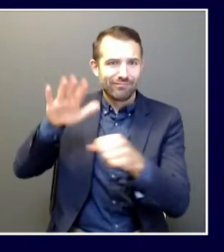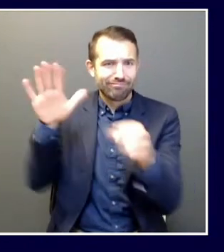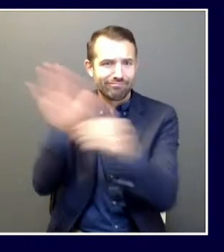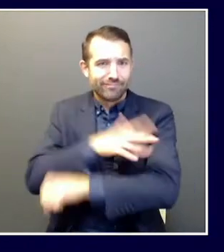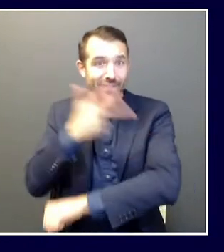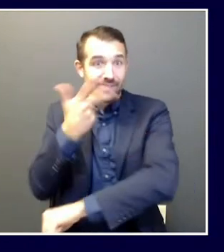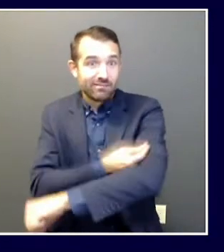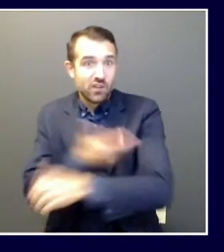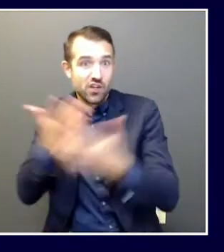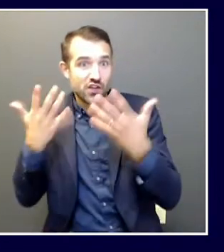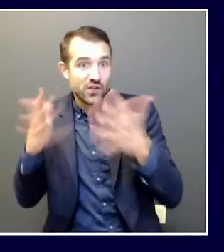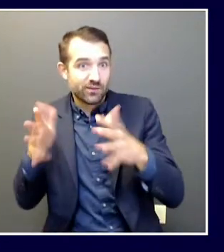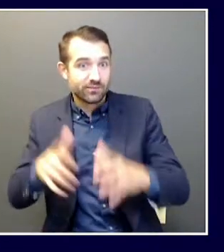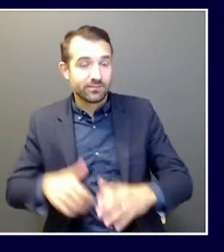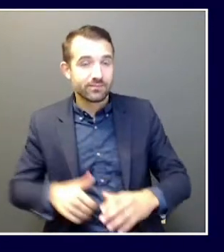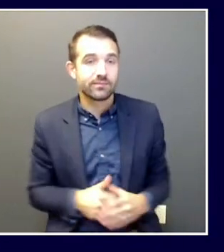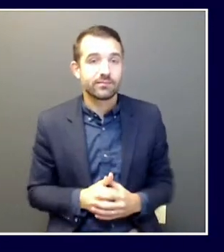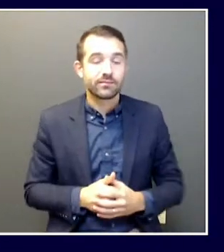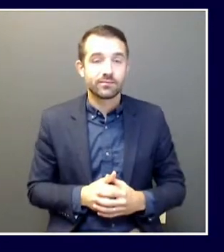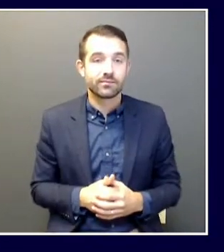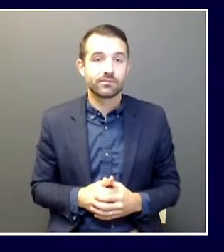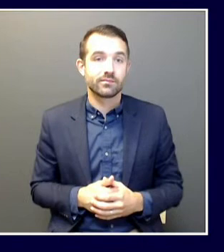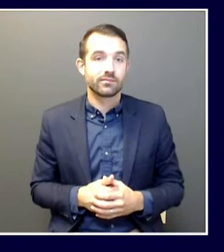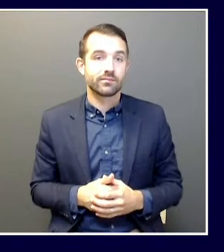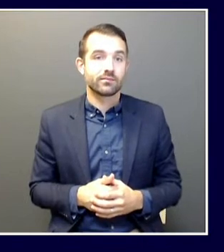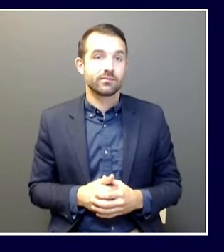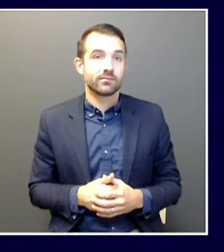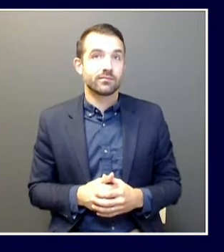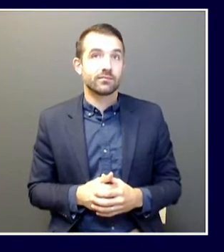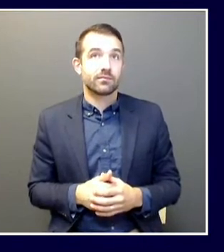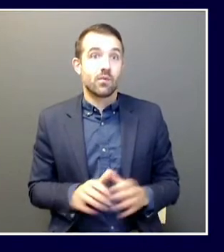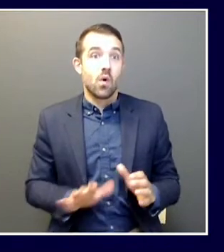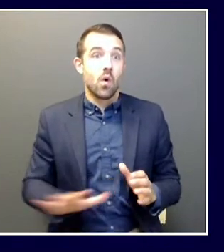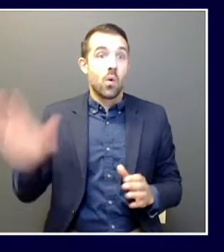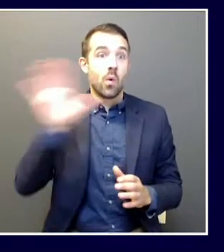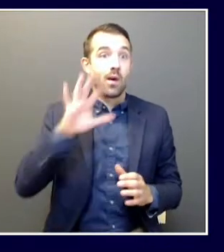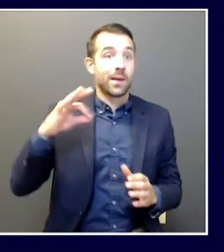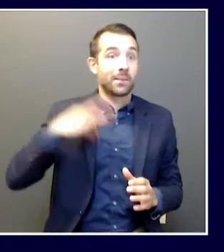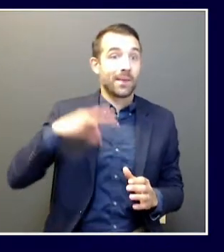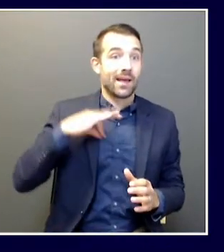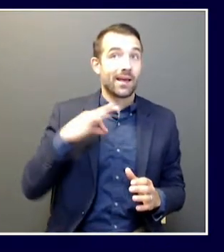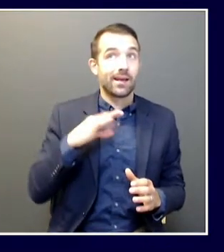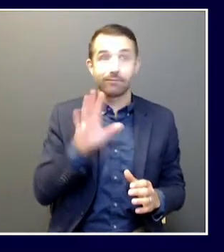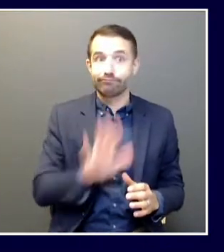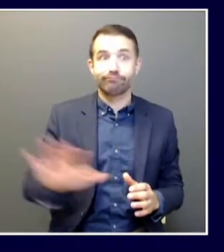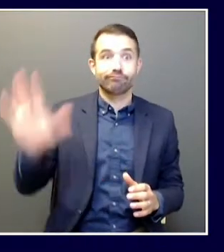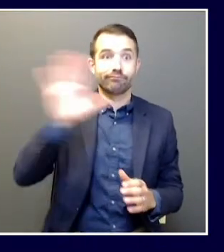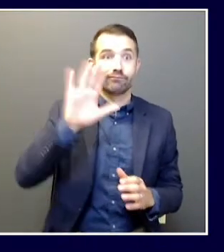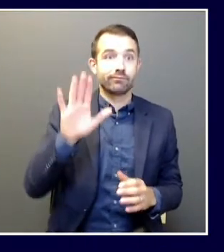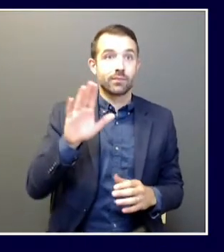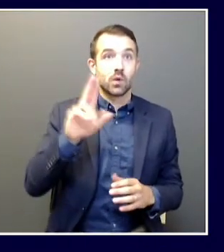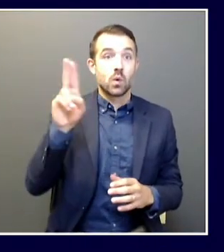vaccinated. And across the state, according to the US CDC,